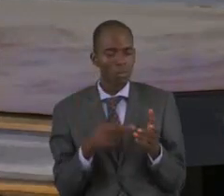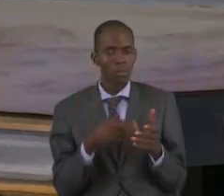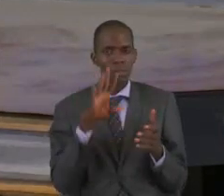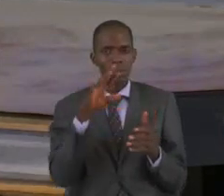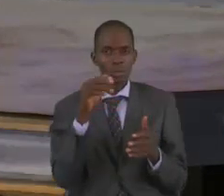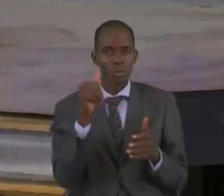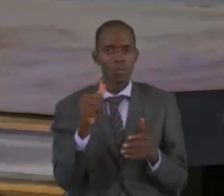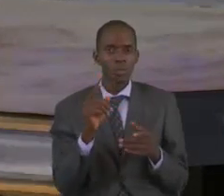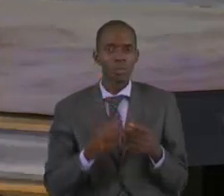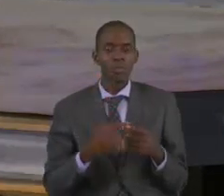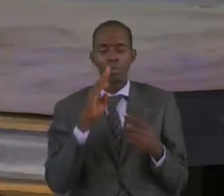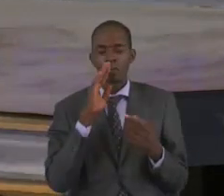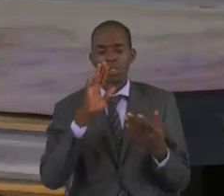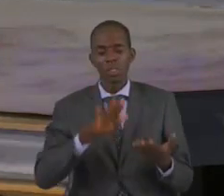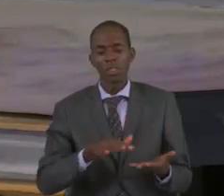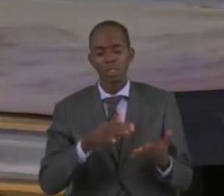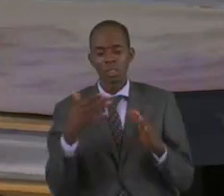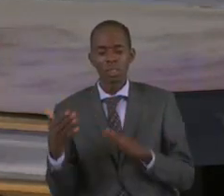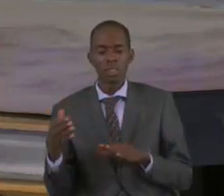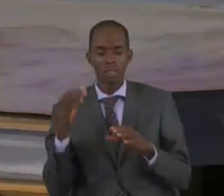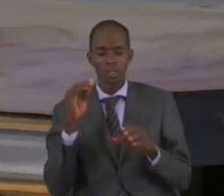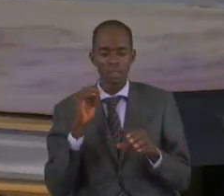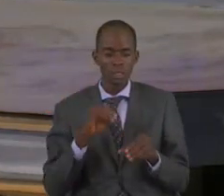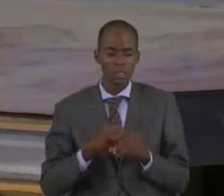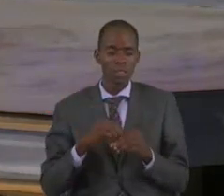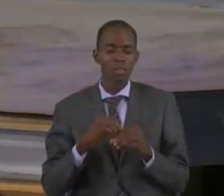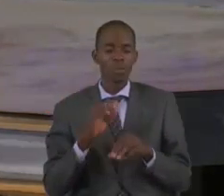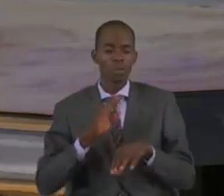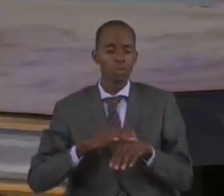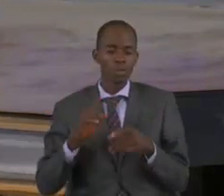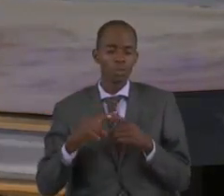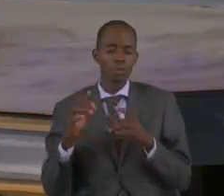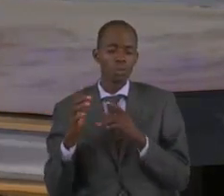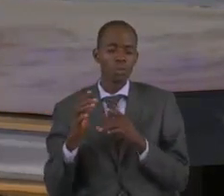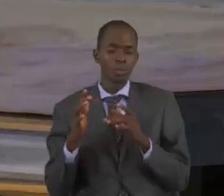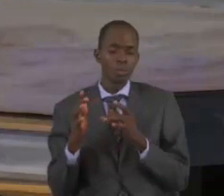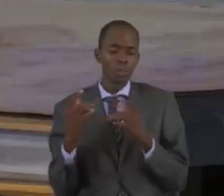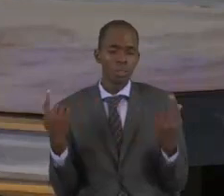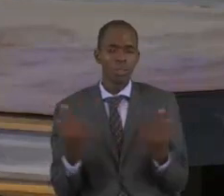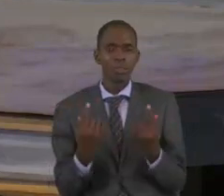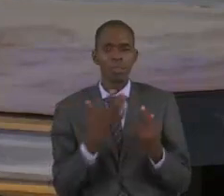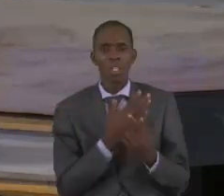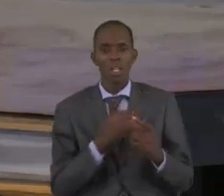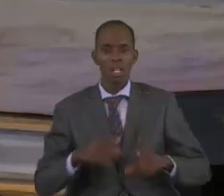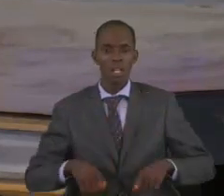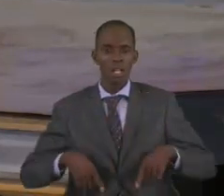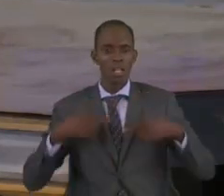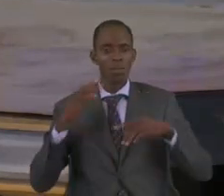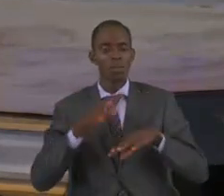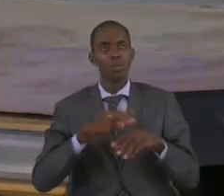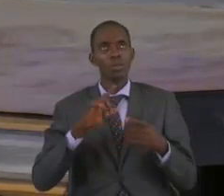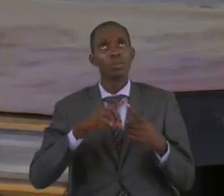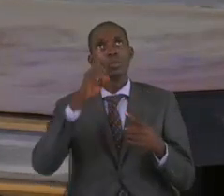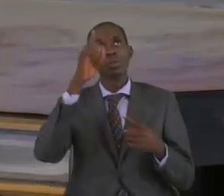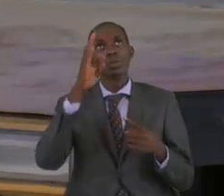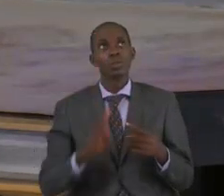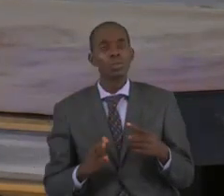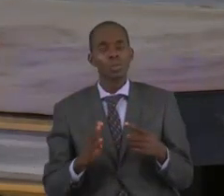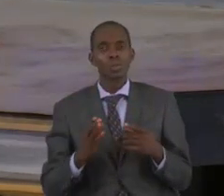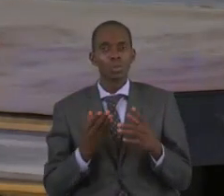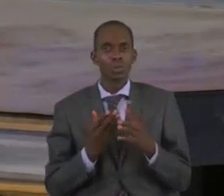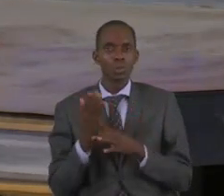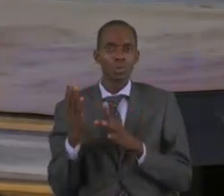be dead indeed unto sin, but alive unto God through